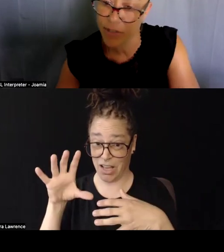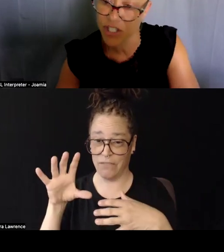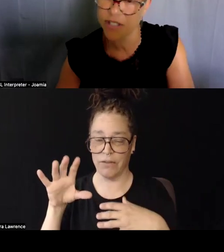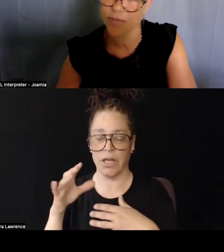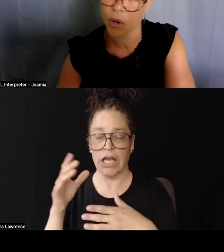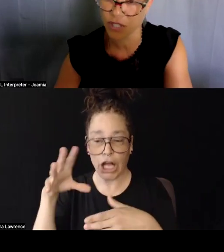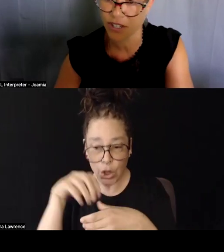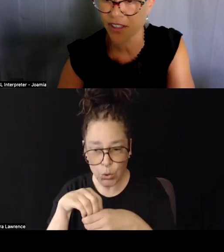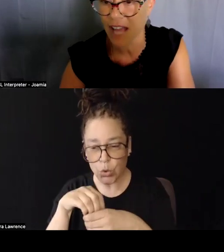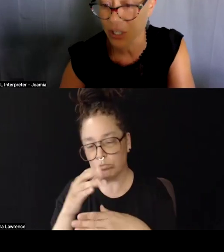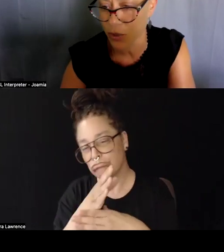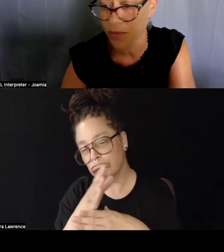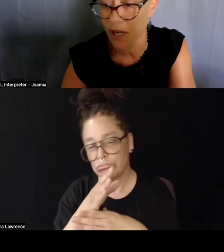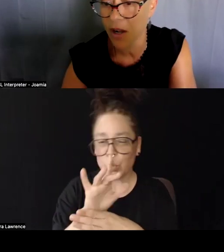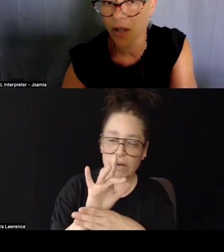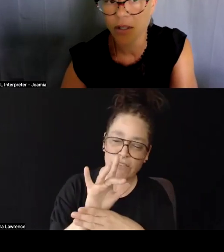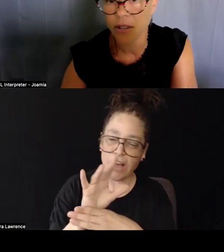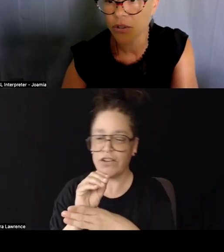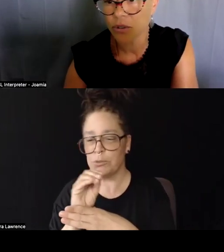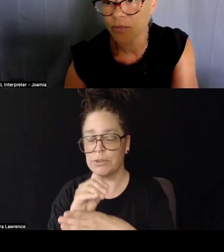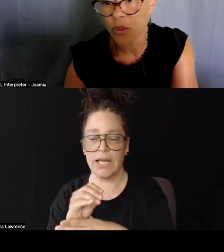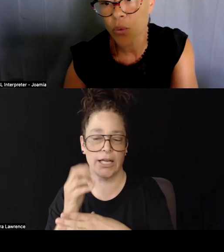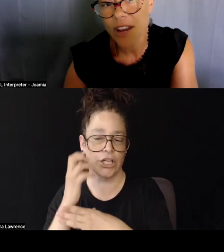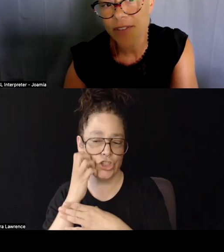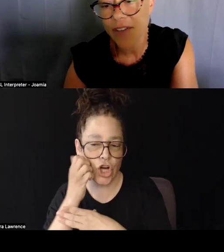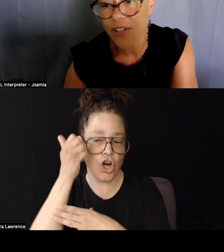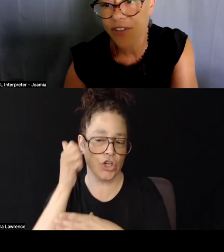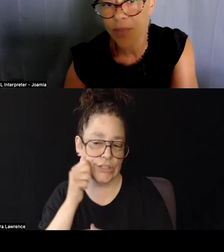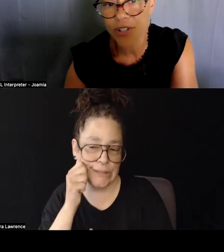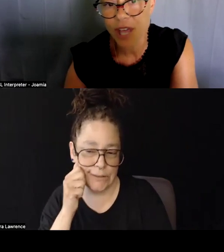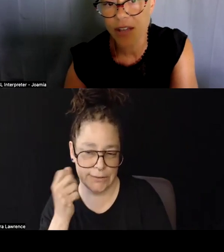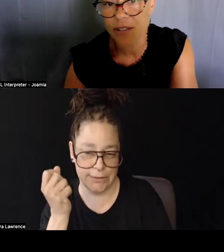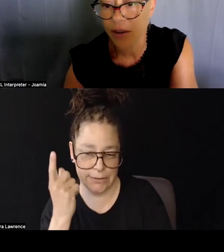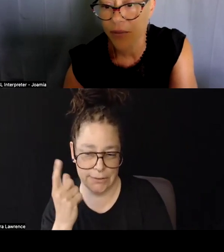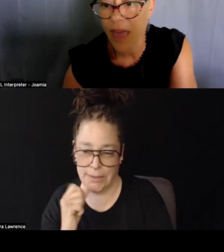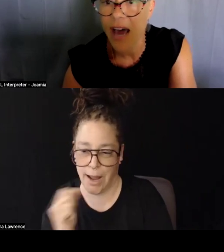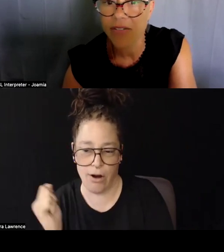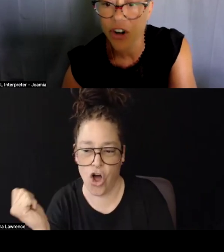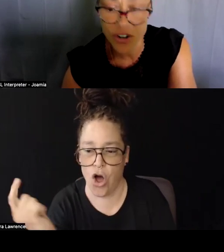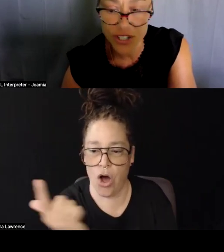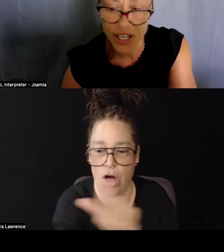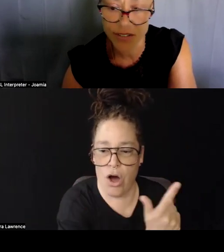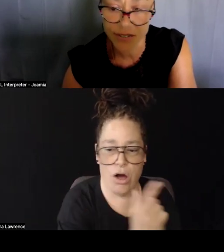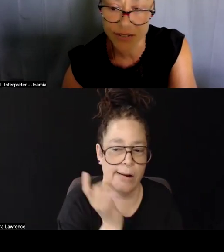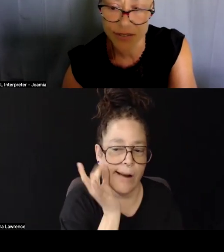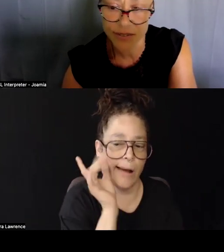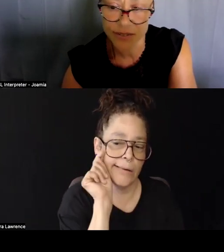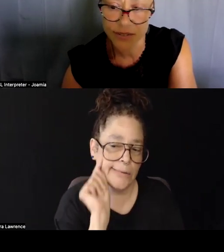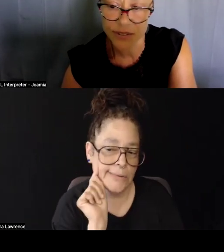in images posted in the classroom. About 25 to 50% have darker